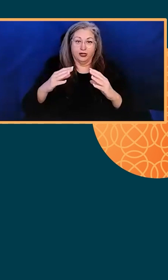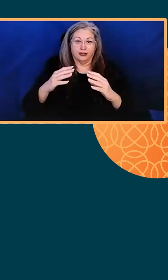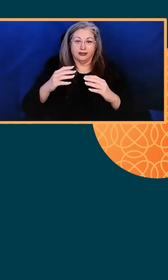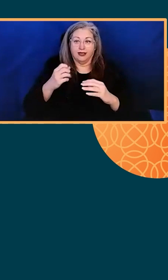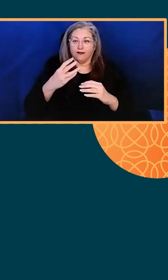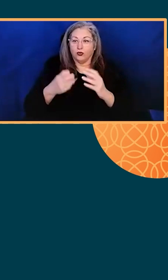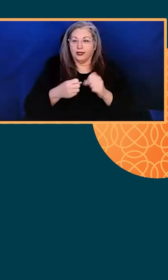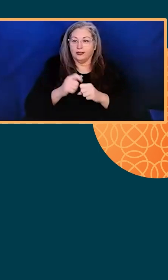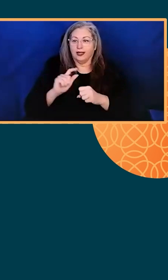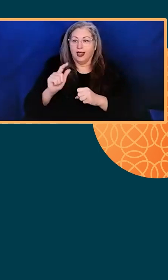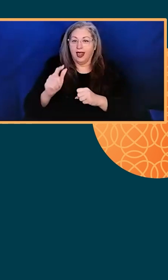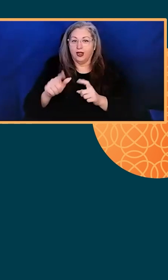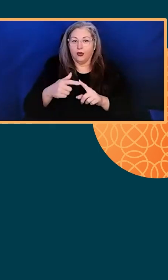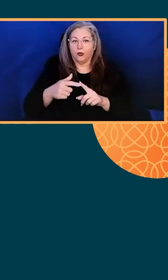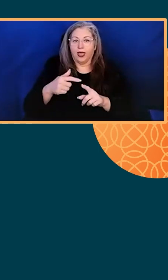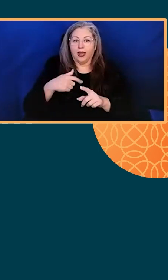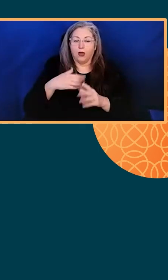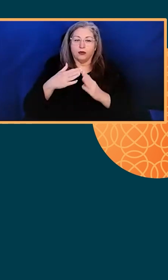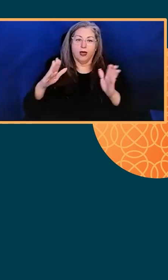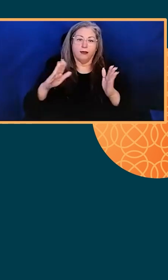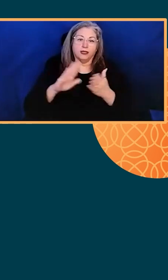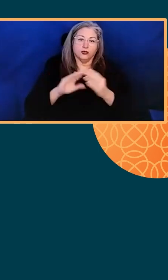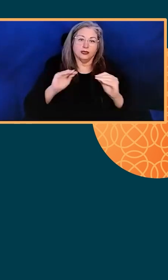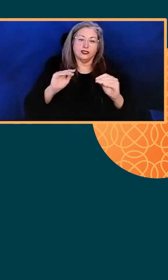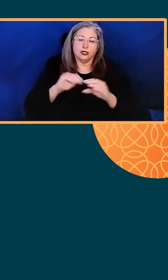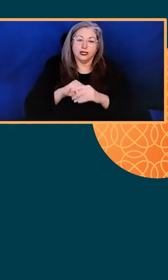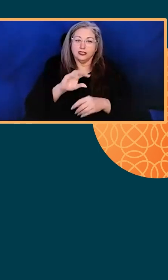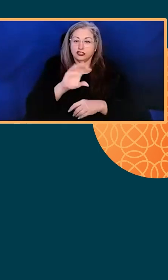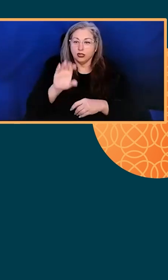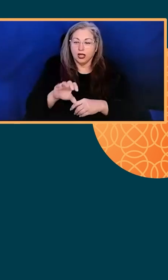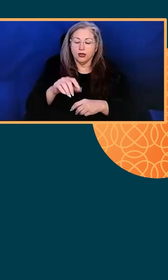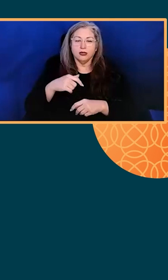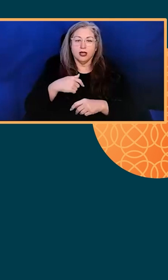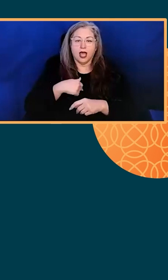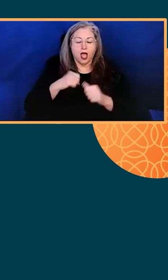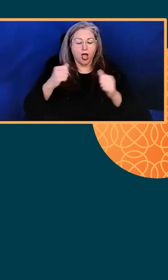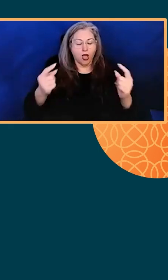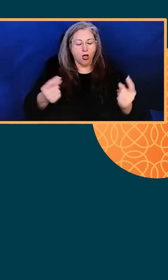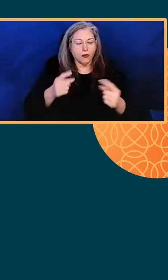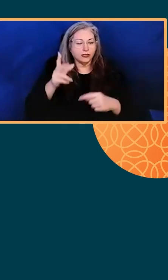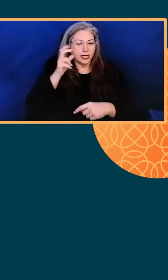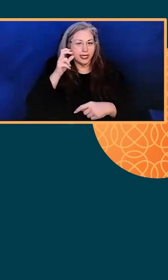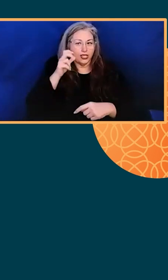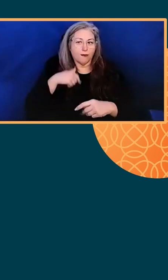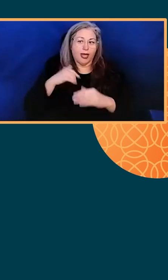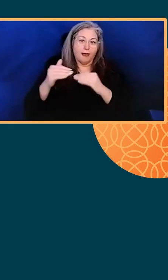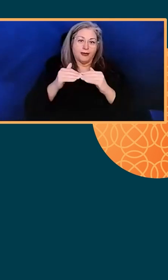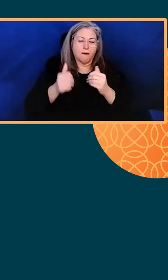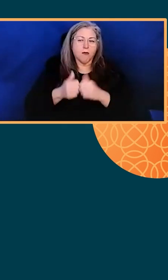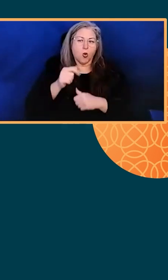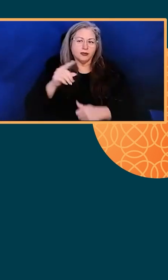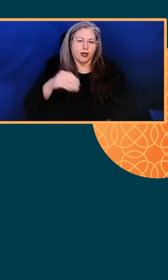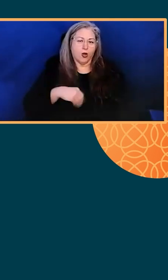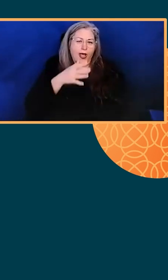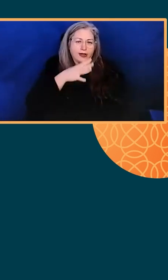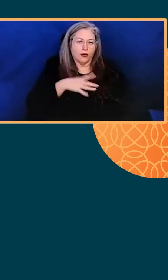years later, you know, when I was a public school teacher in Chicago, I constantly heard my peers who were predominantly white